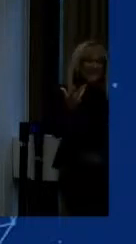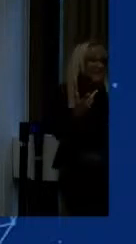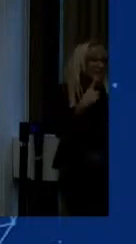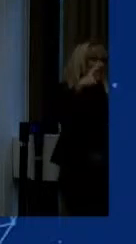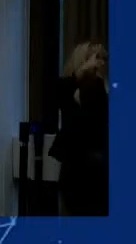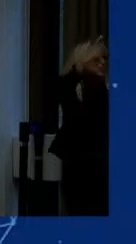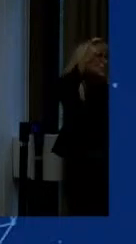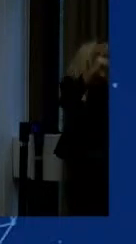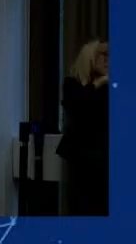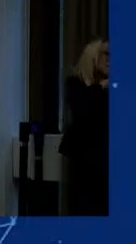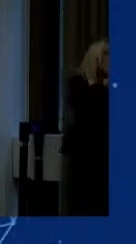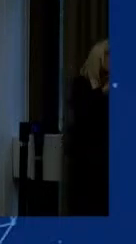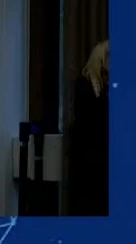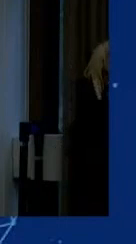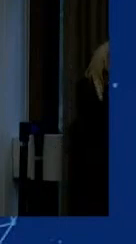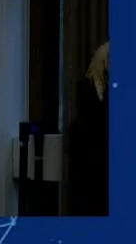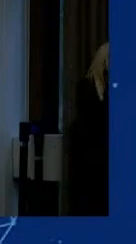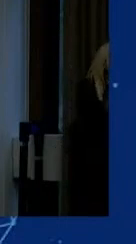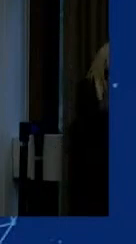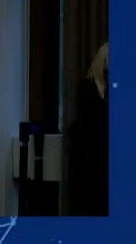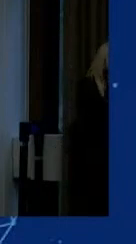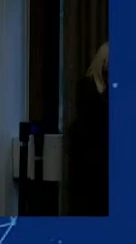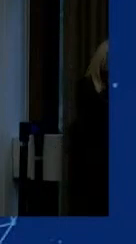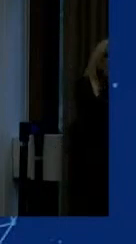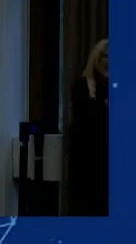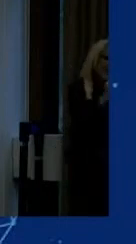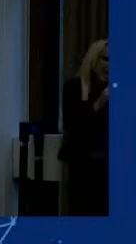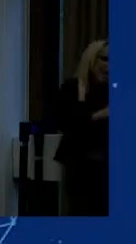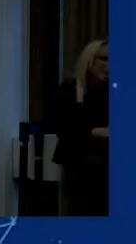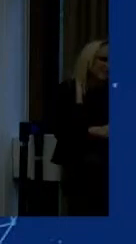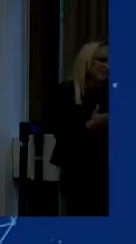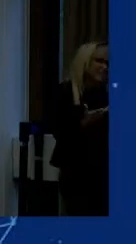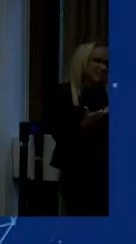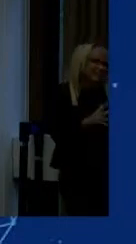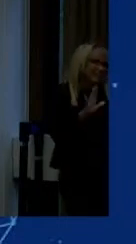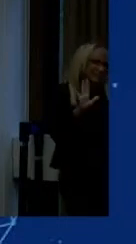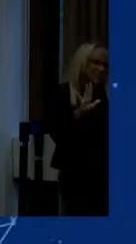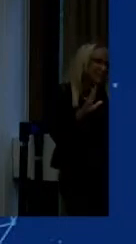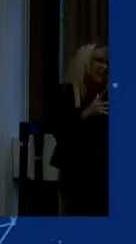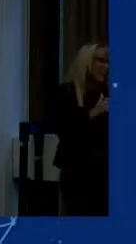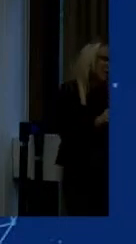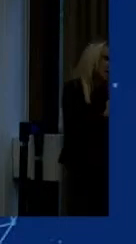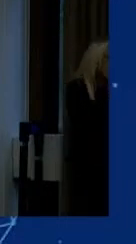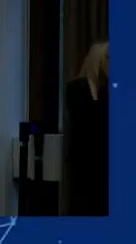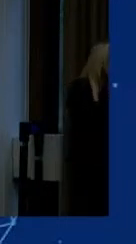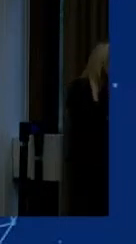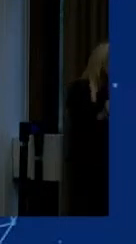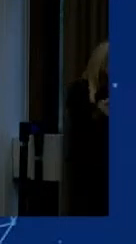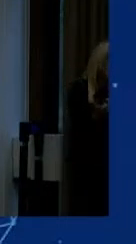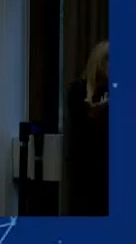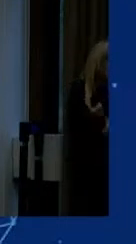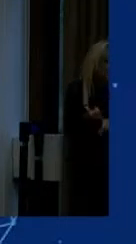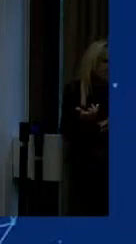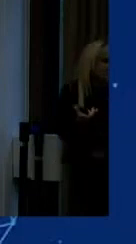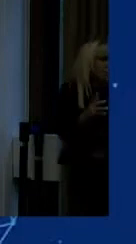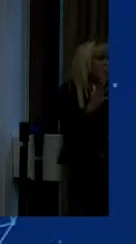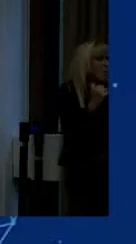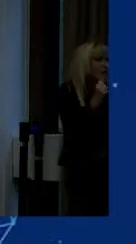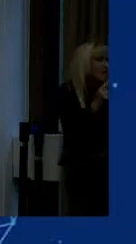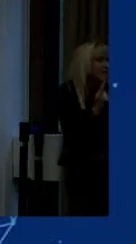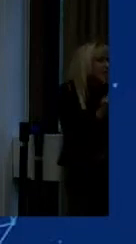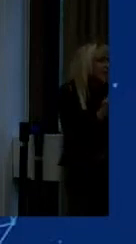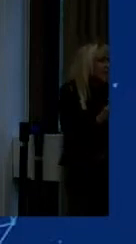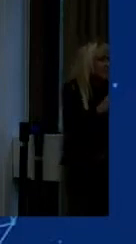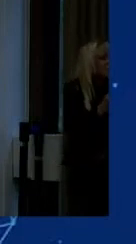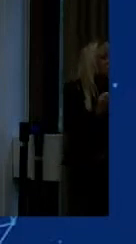right? Because that did not happen. He either played four snaps and then got hurt. So why is this inaccurate? Because